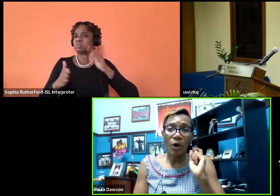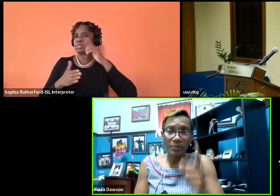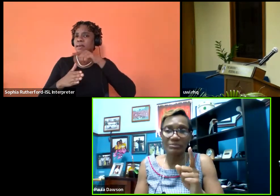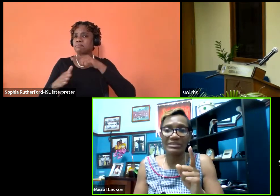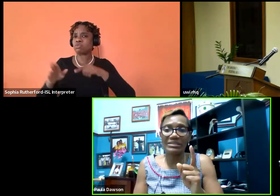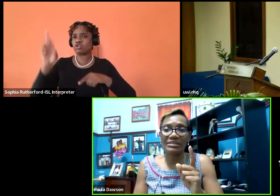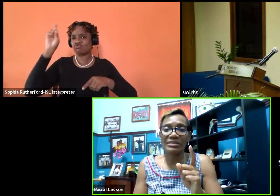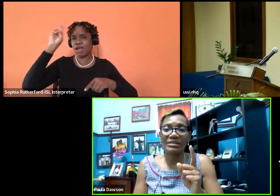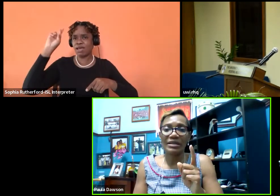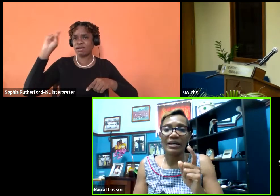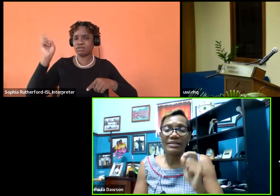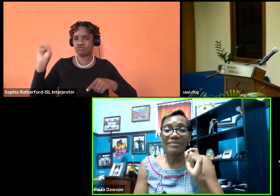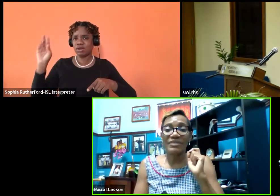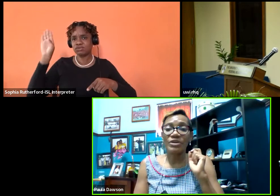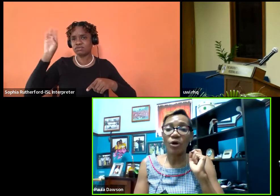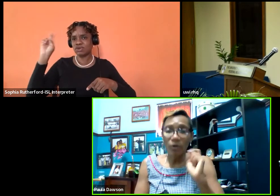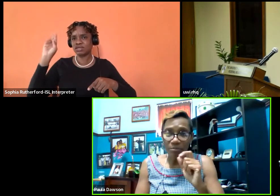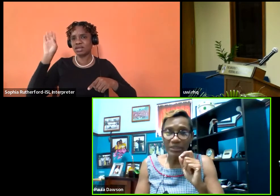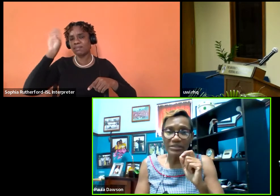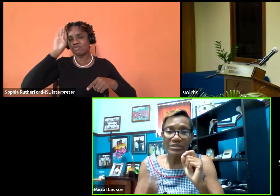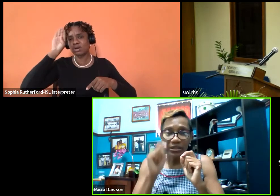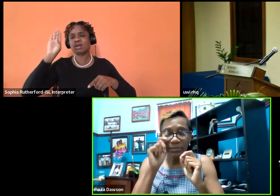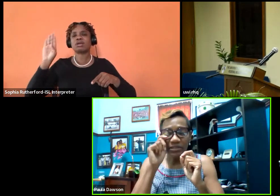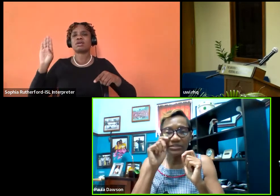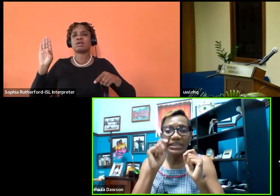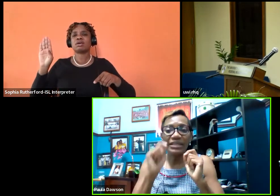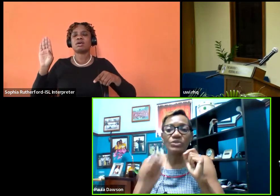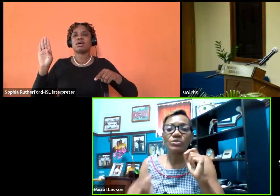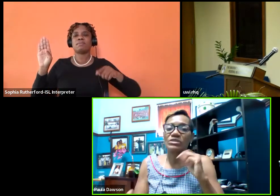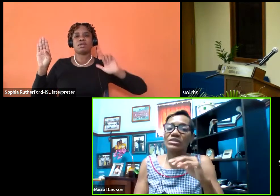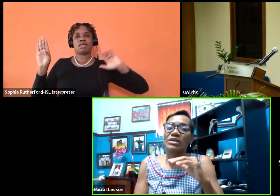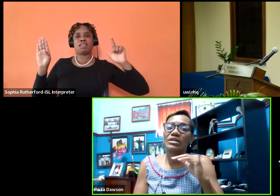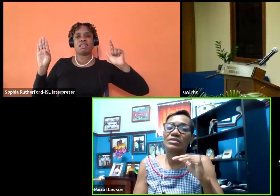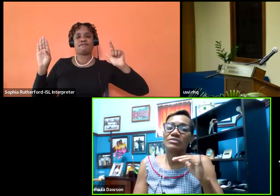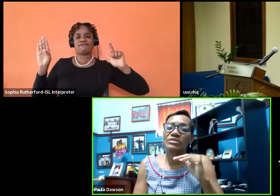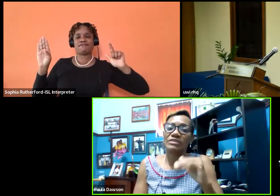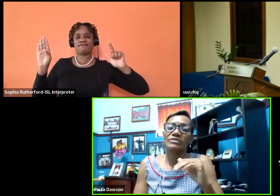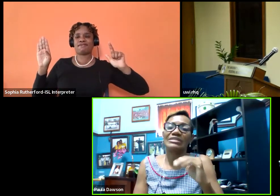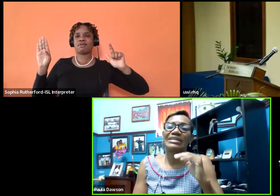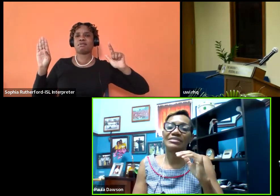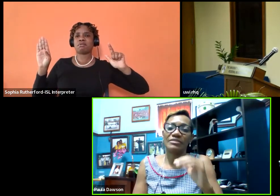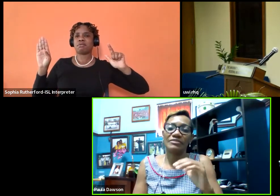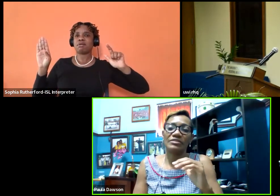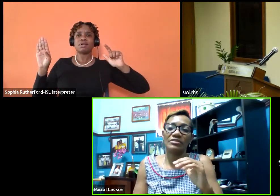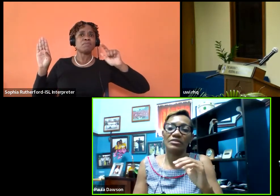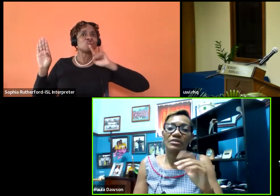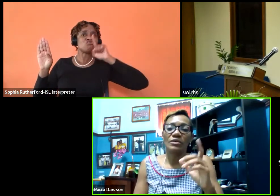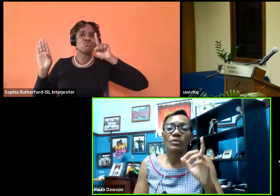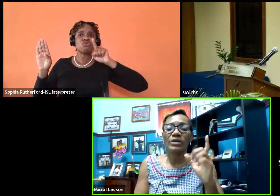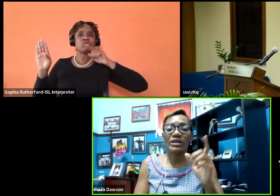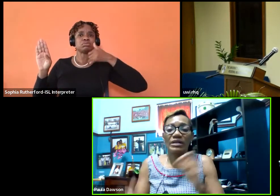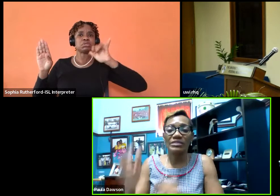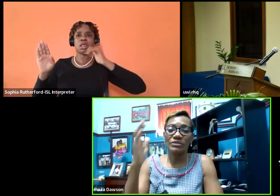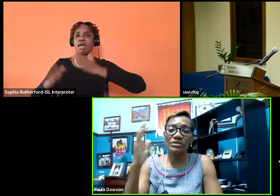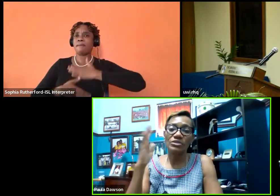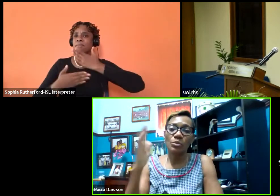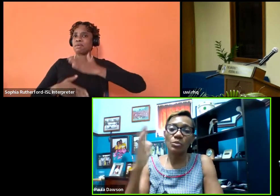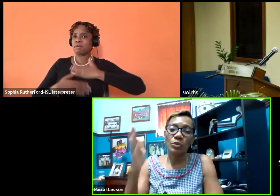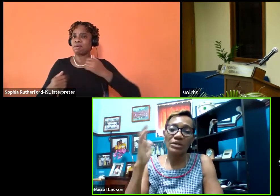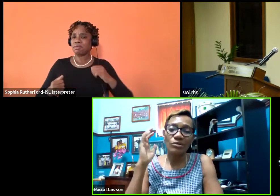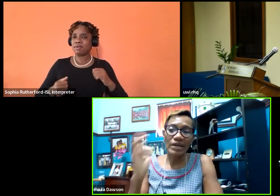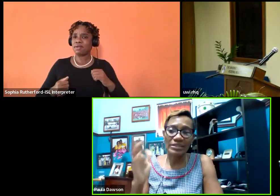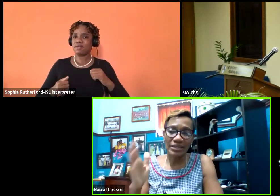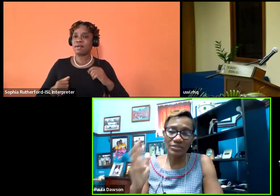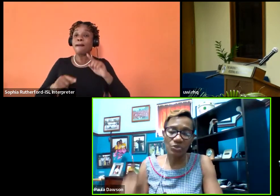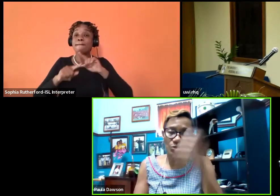very optimistic, and they are very upbeat because they don't see a lot of their deficit as a deficit. Whereas if you see someone